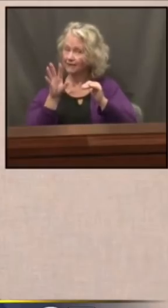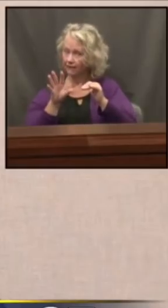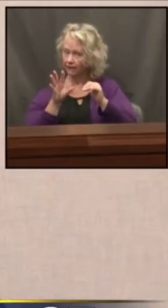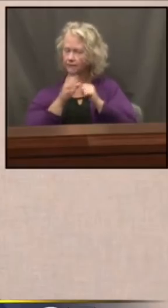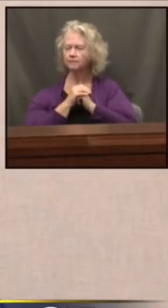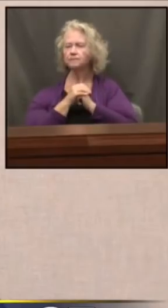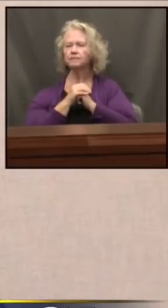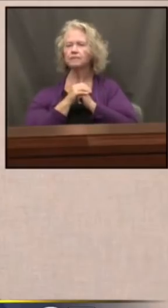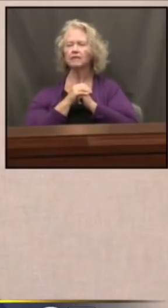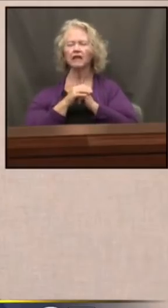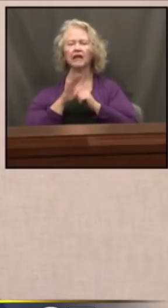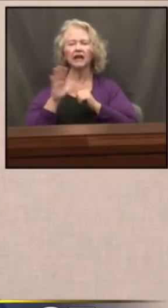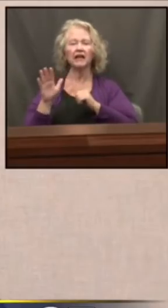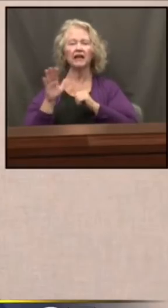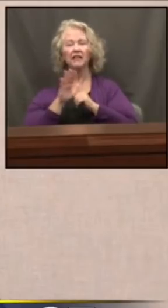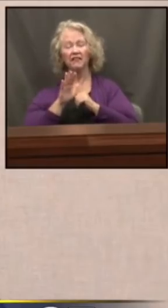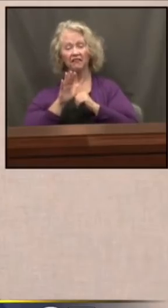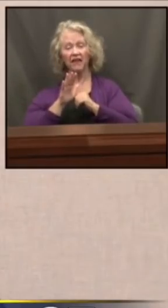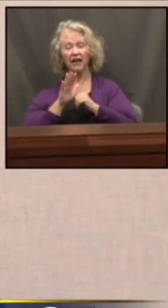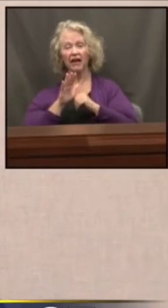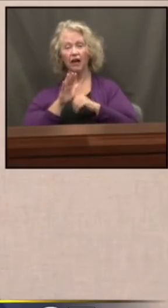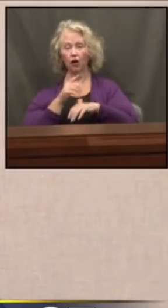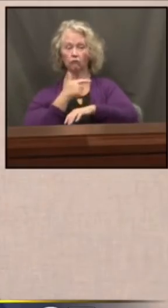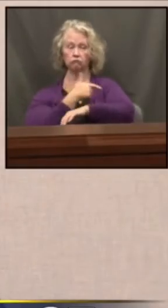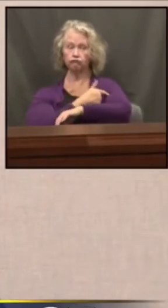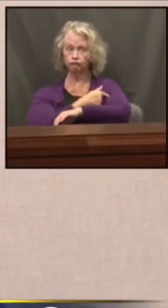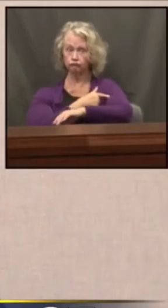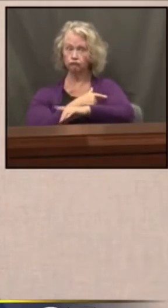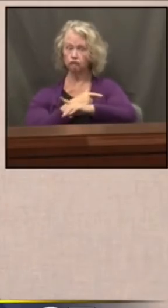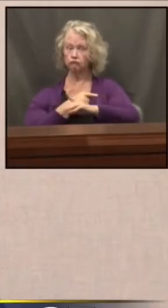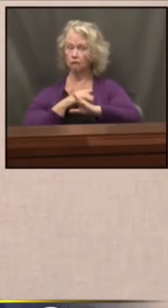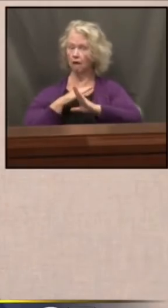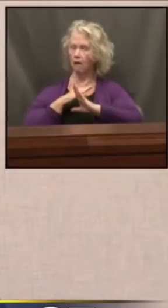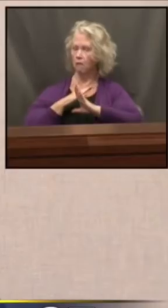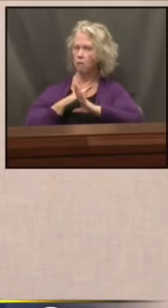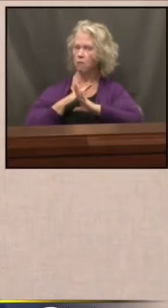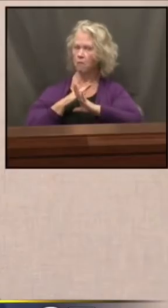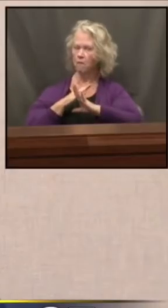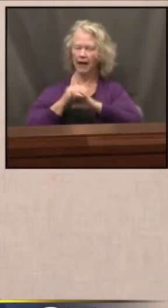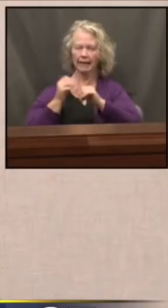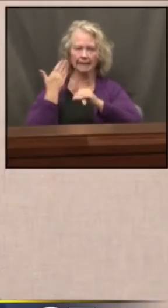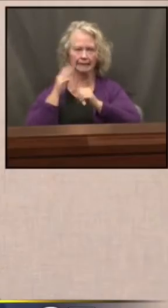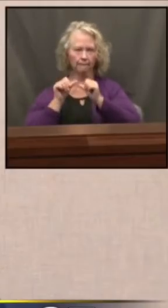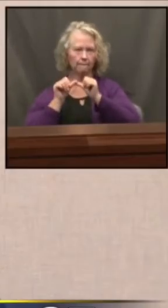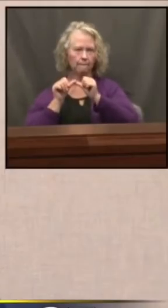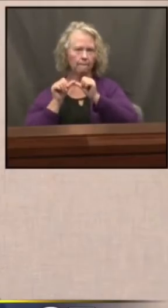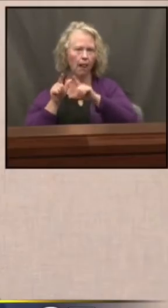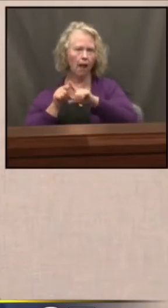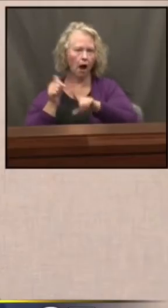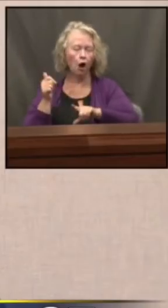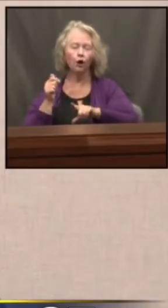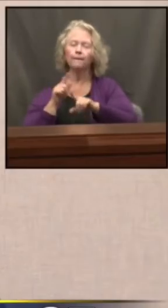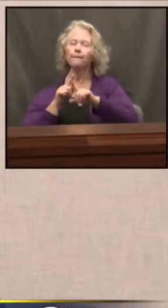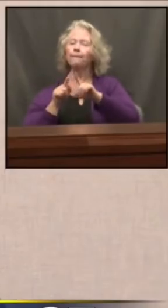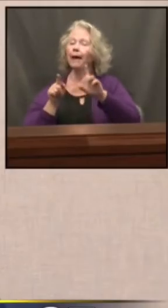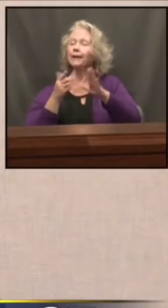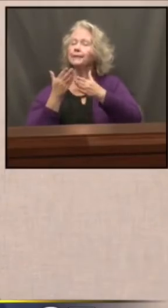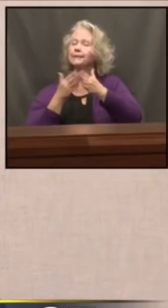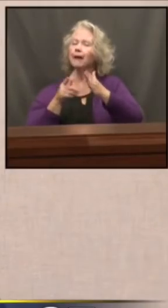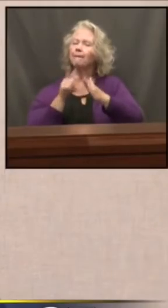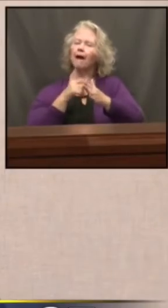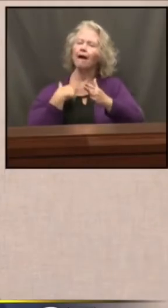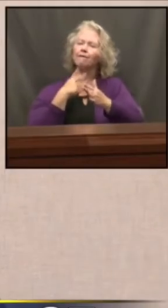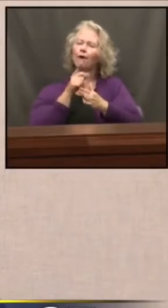that immunity lasts a little bit longer in different circumstances. Some people may be immunocompromised, some people may be more at risk based